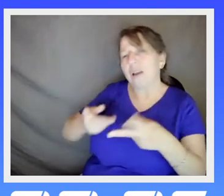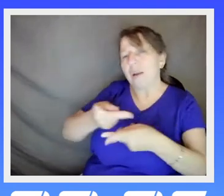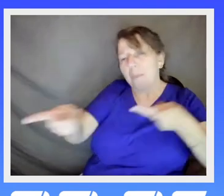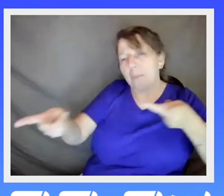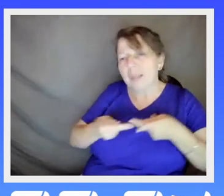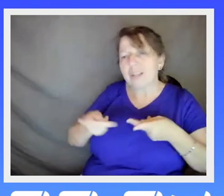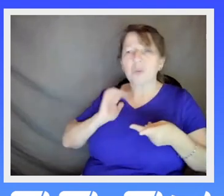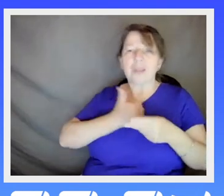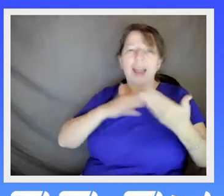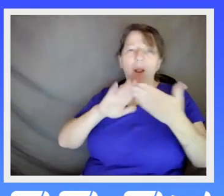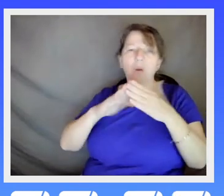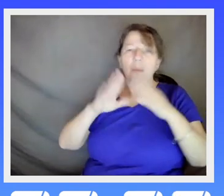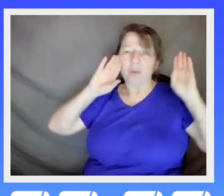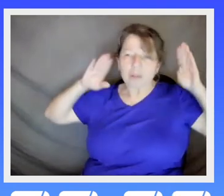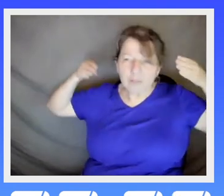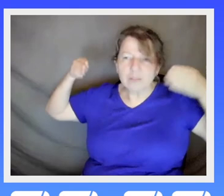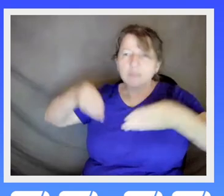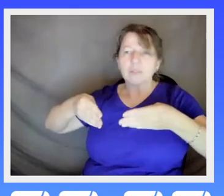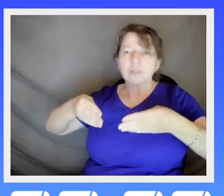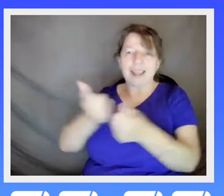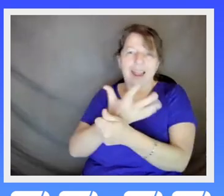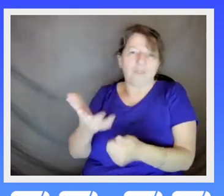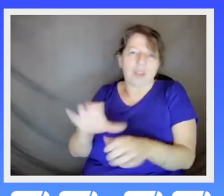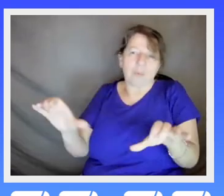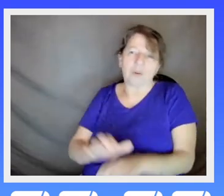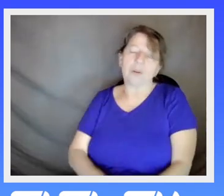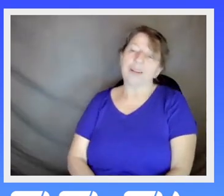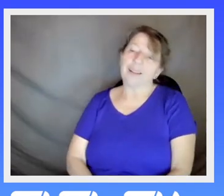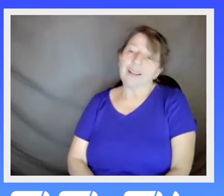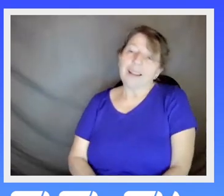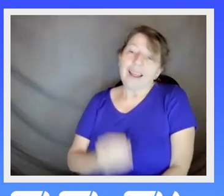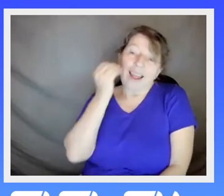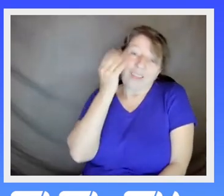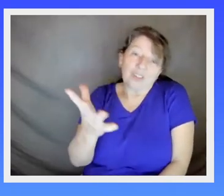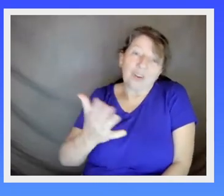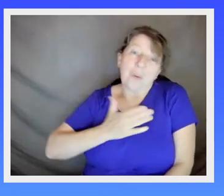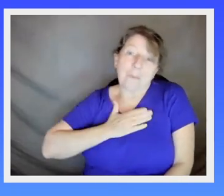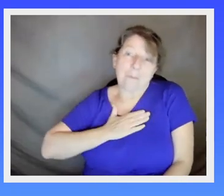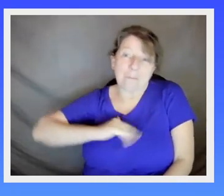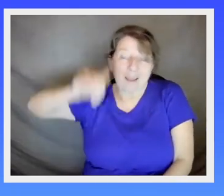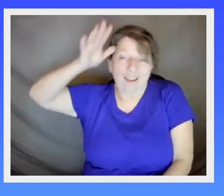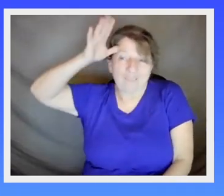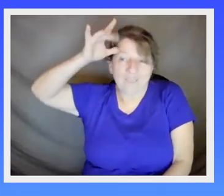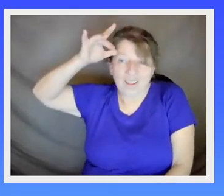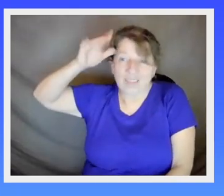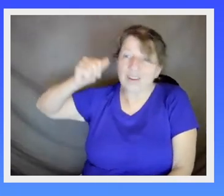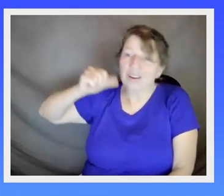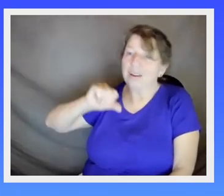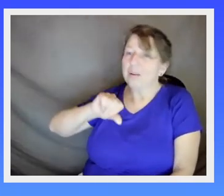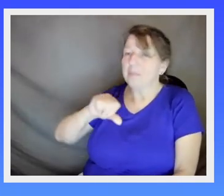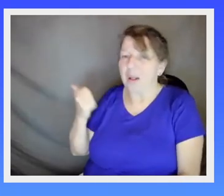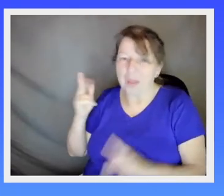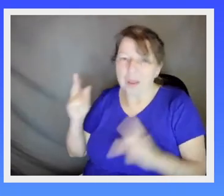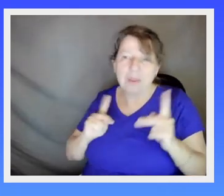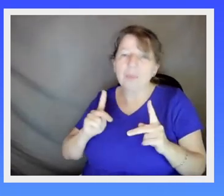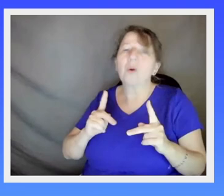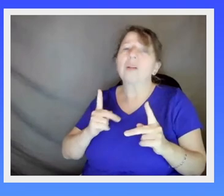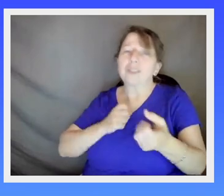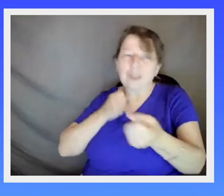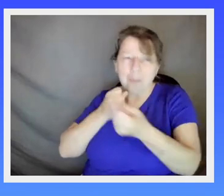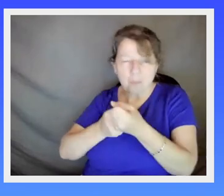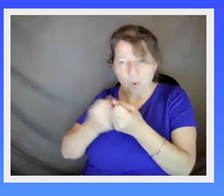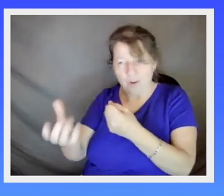in everything that we do. And I will tell you, my relative and my dad would not have me have it any other way. So hope to earn your support on September